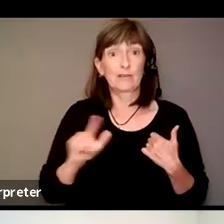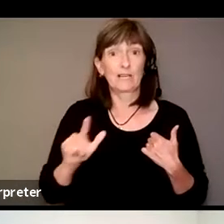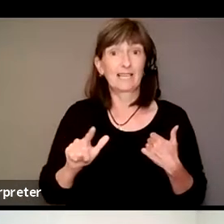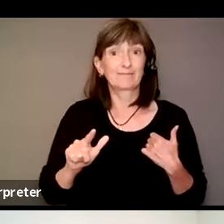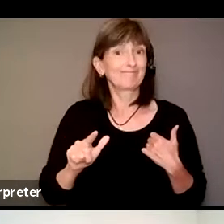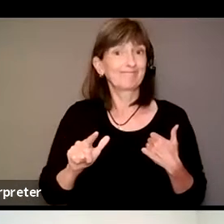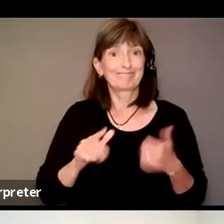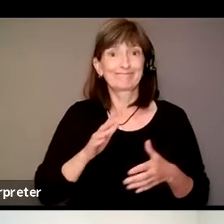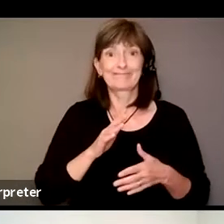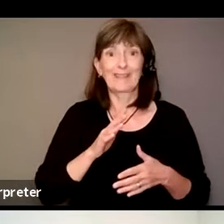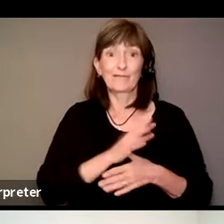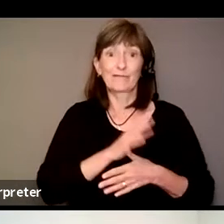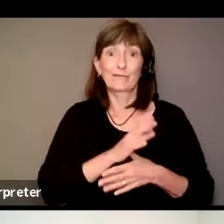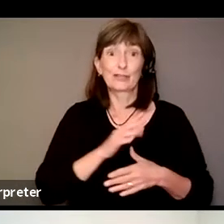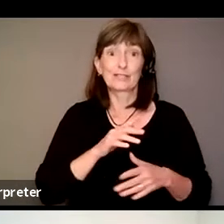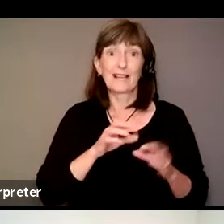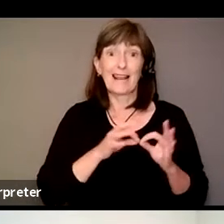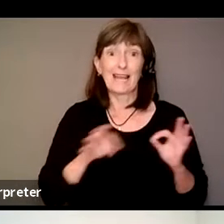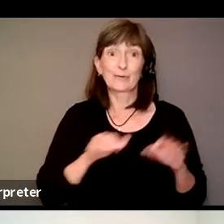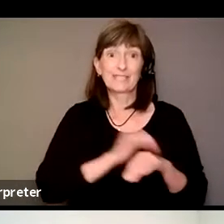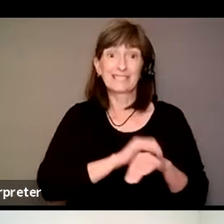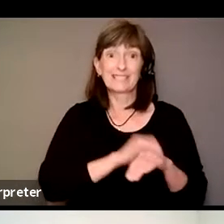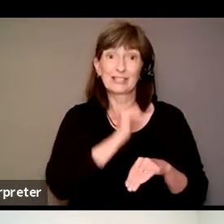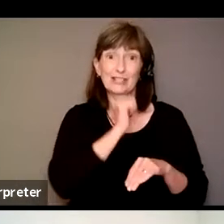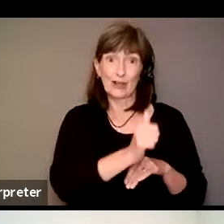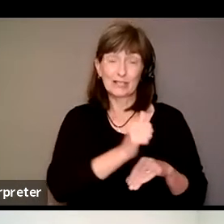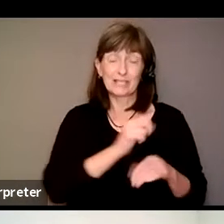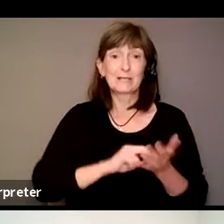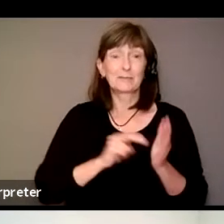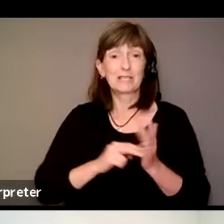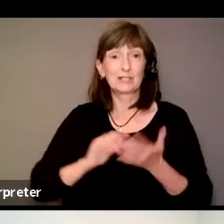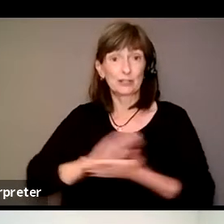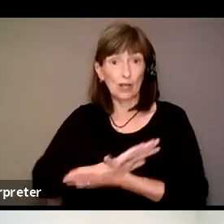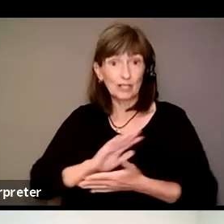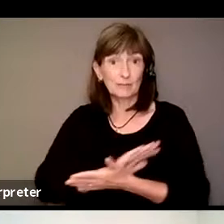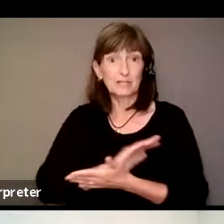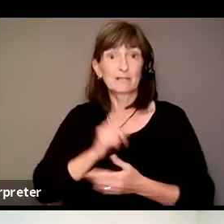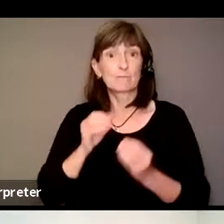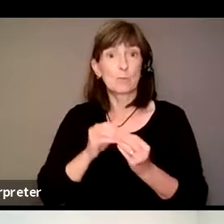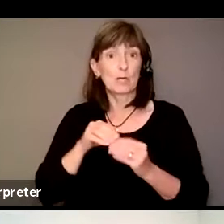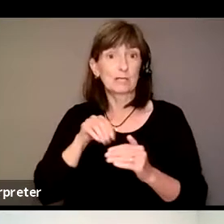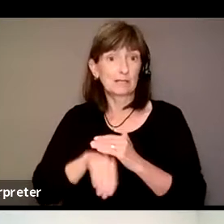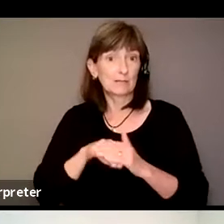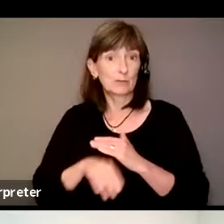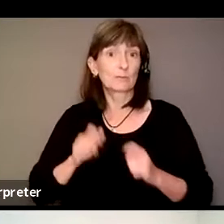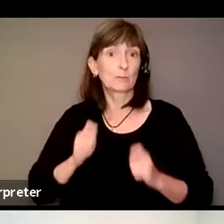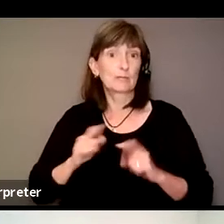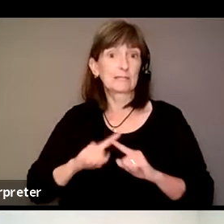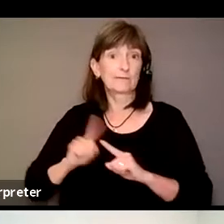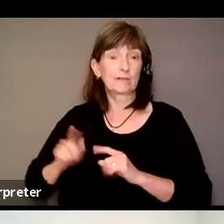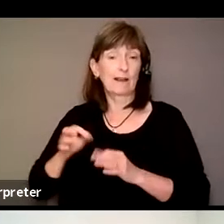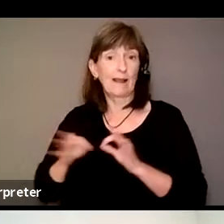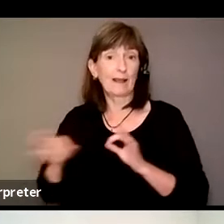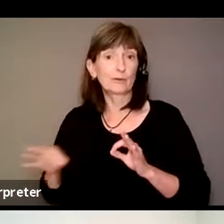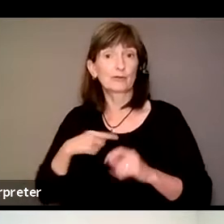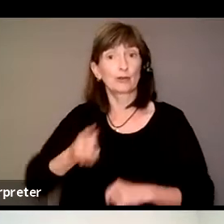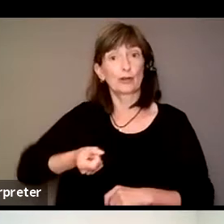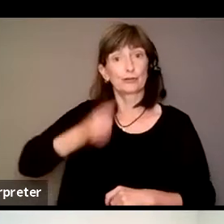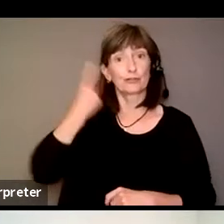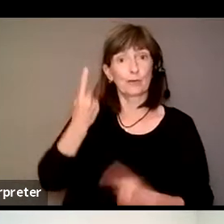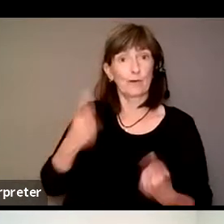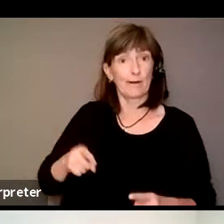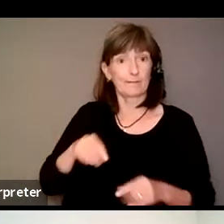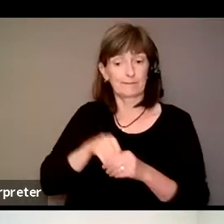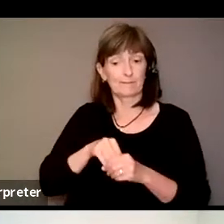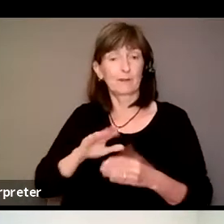have English as their first language. So making sure that council documentation is accessible so people are able to understand what's being done within their municipalities,